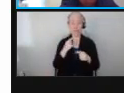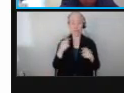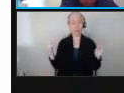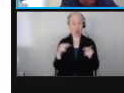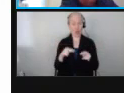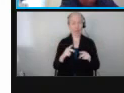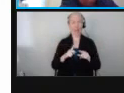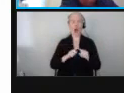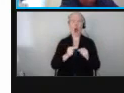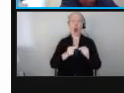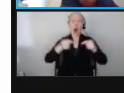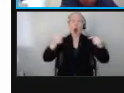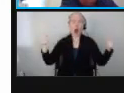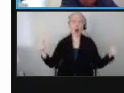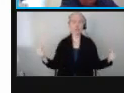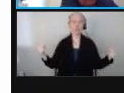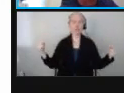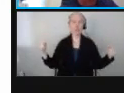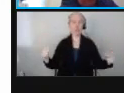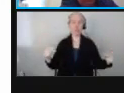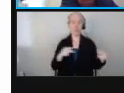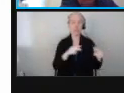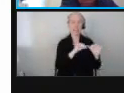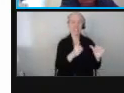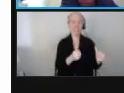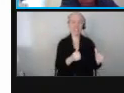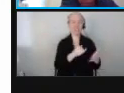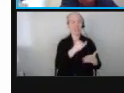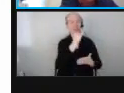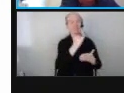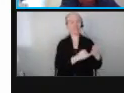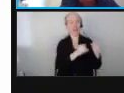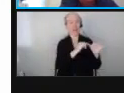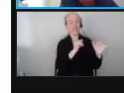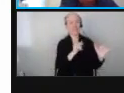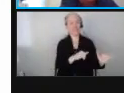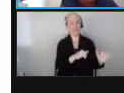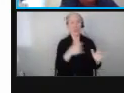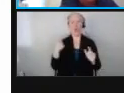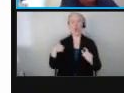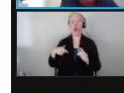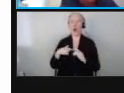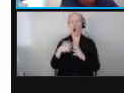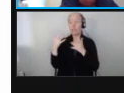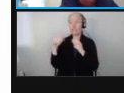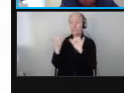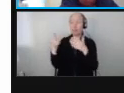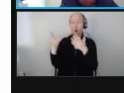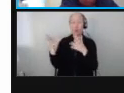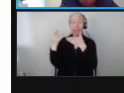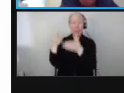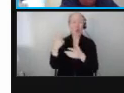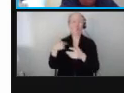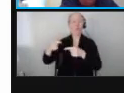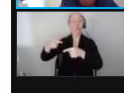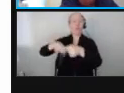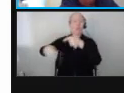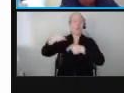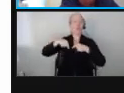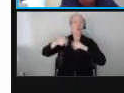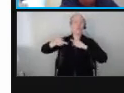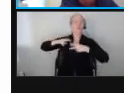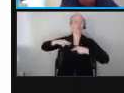Engineers design their systems. We try to reverse engineer systems that are existing that we are trying to understand.